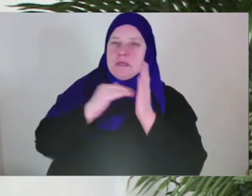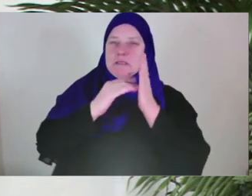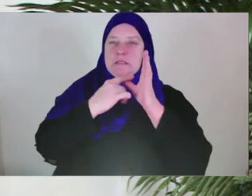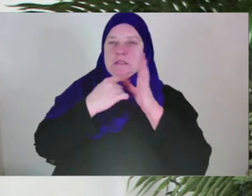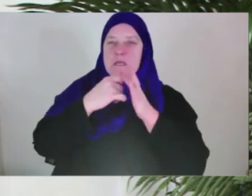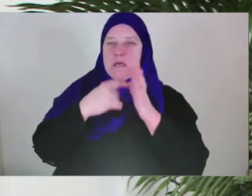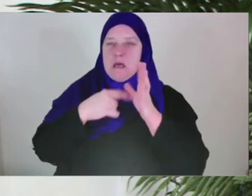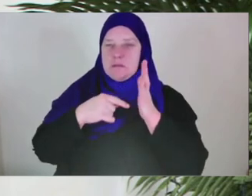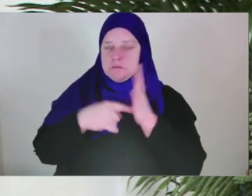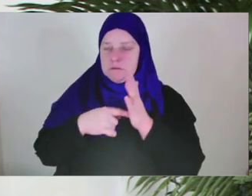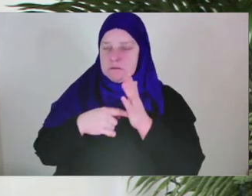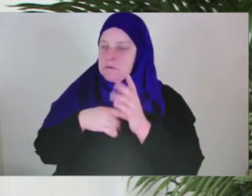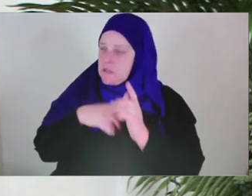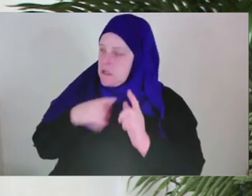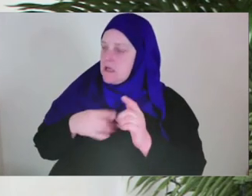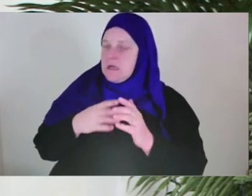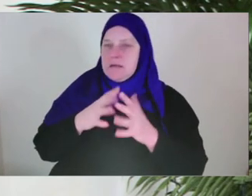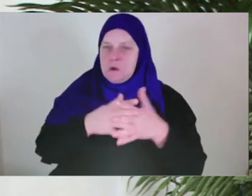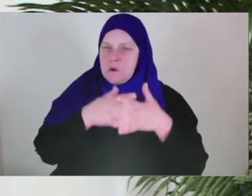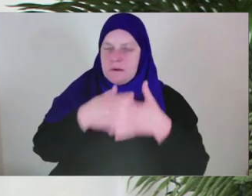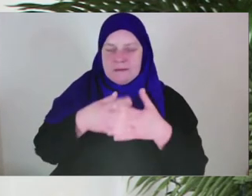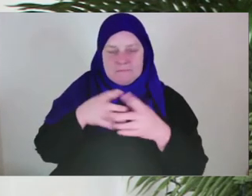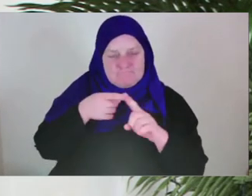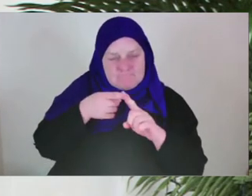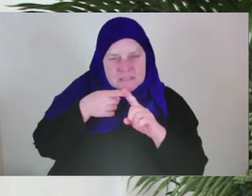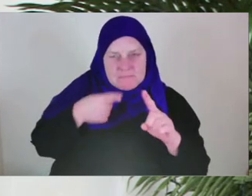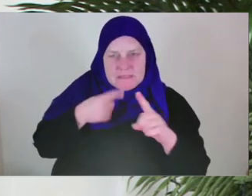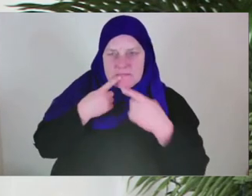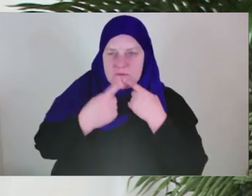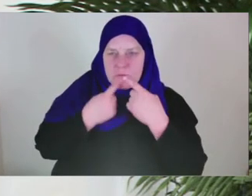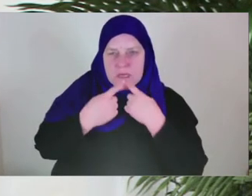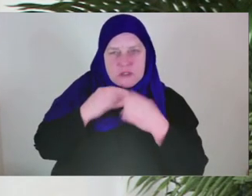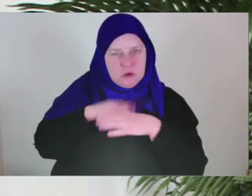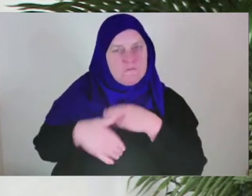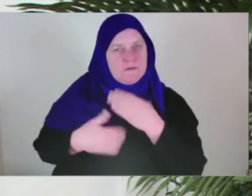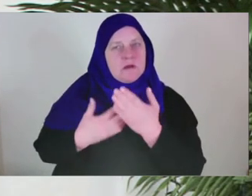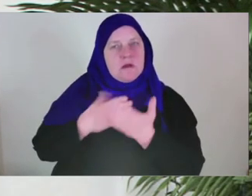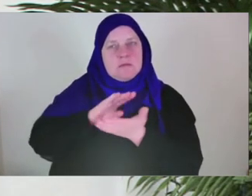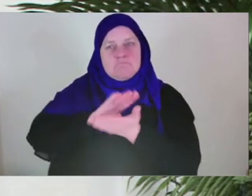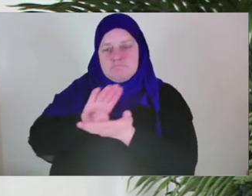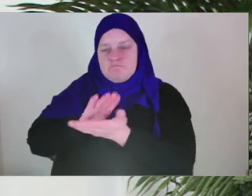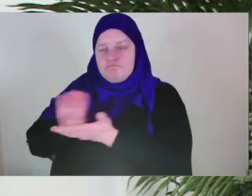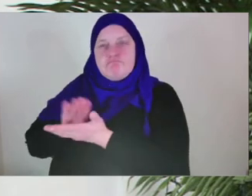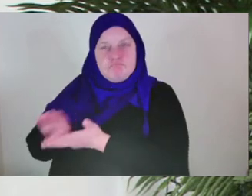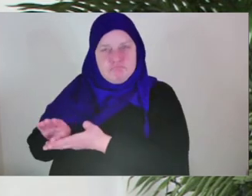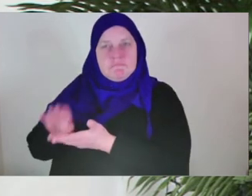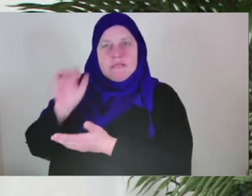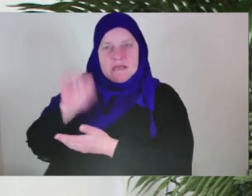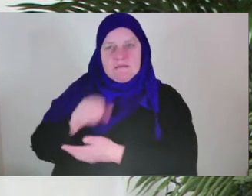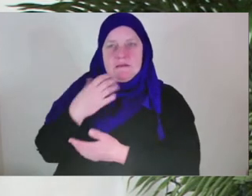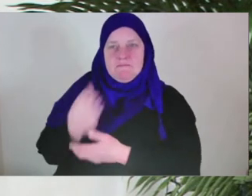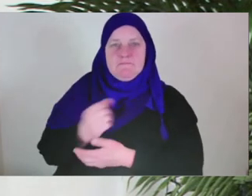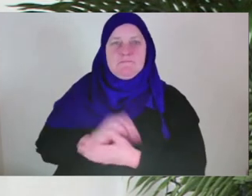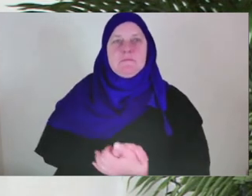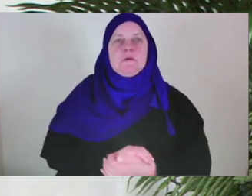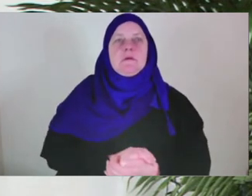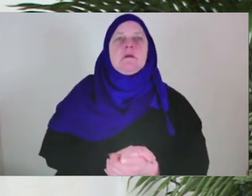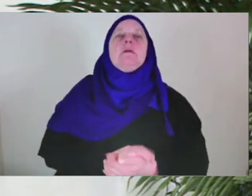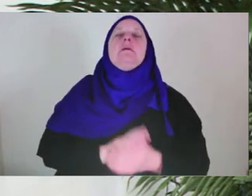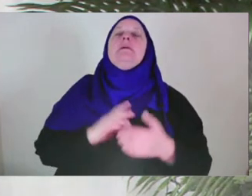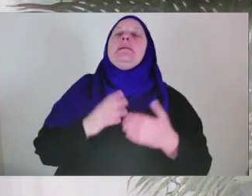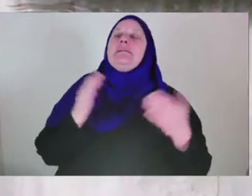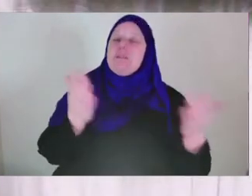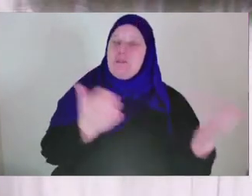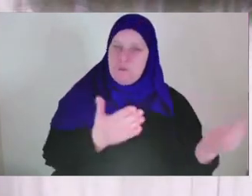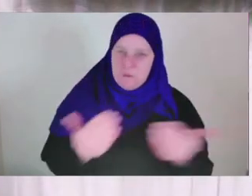Quran. And with that introduction, I'd like to welcome our two esteemed and beloved scholars, Sheikh Mohammed Mehdi, who's